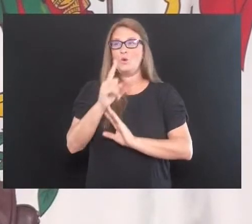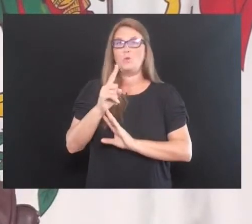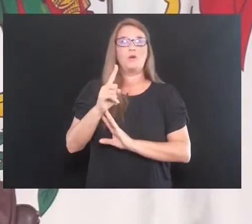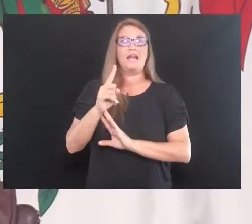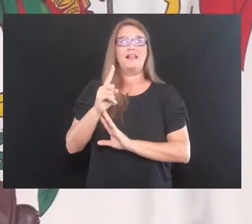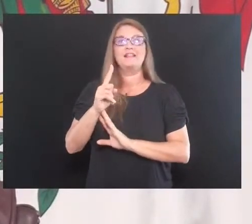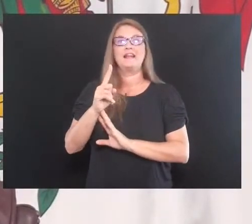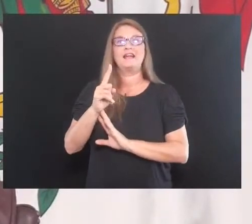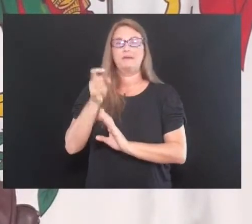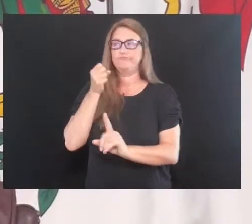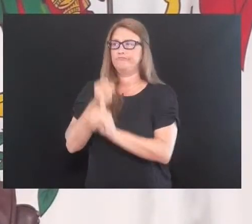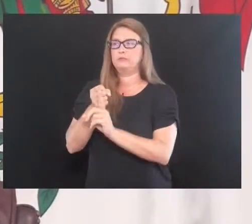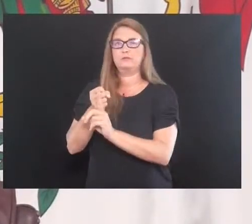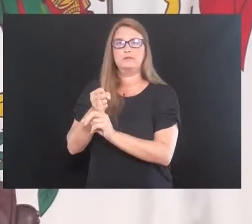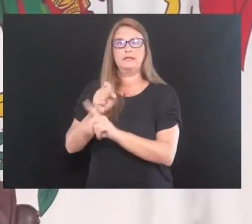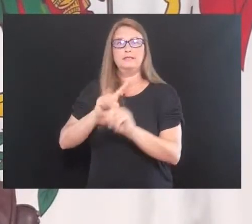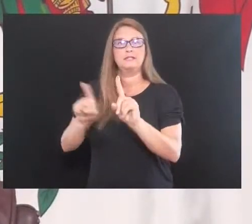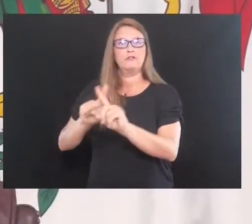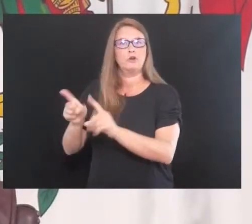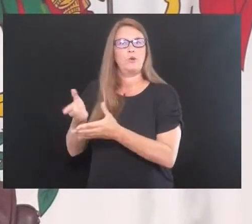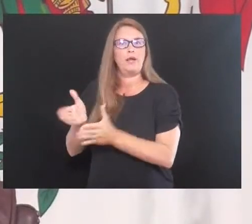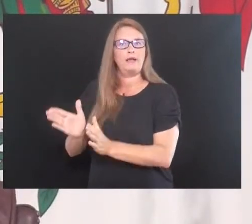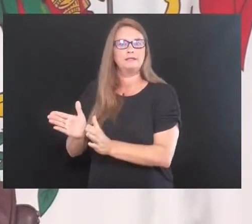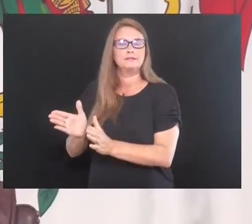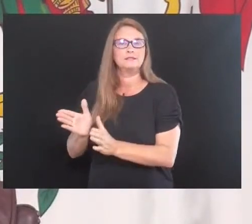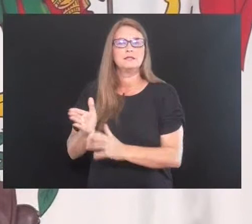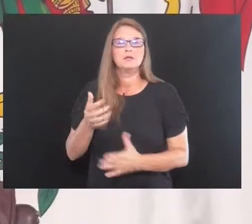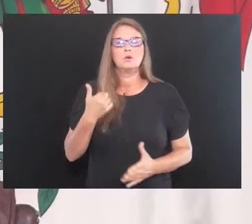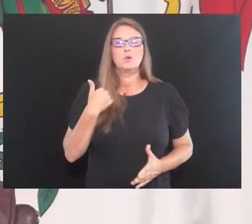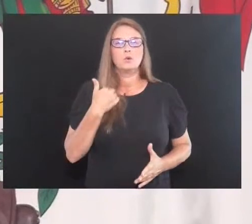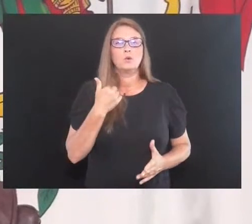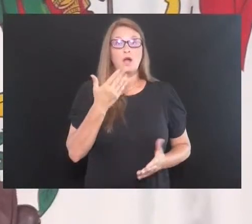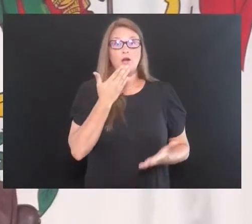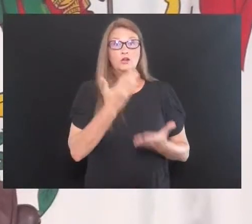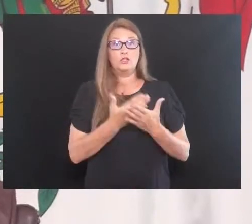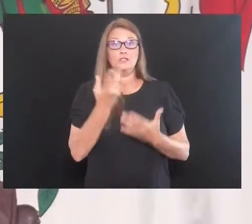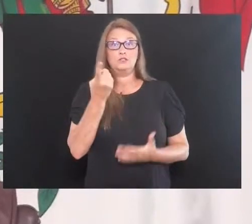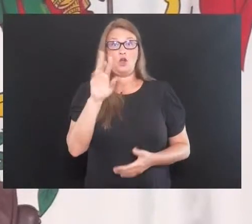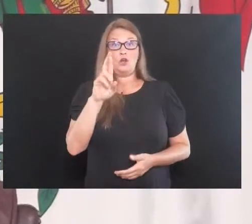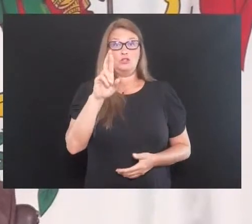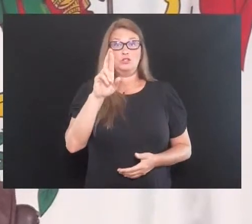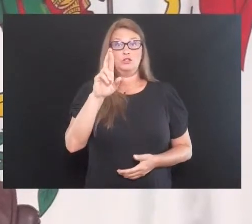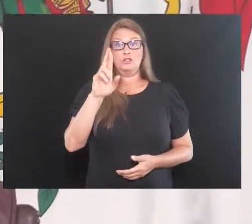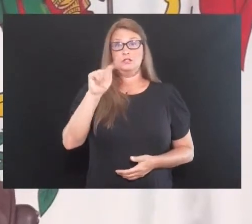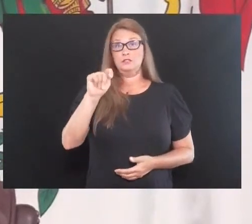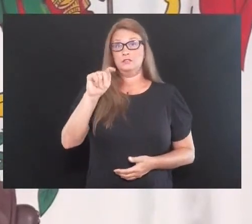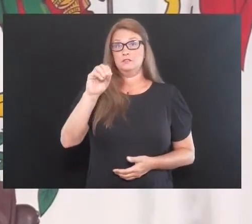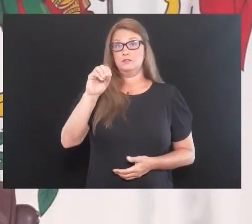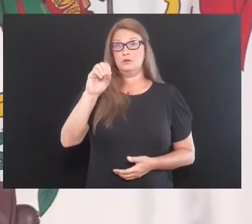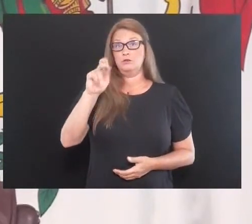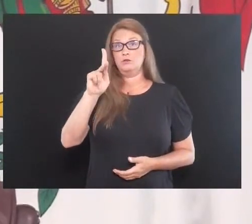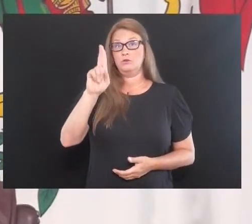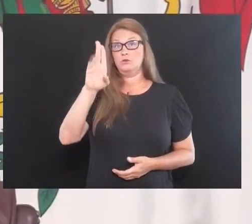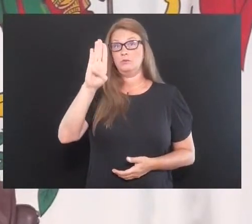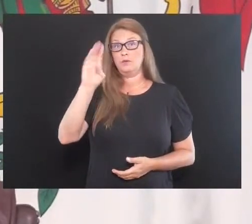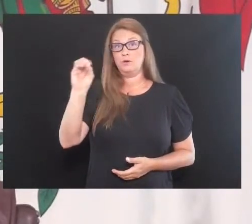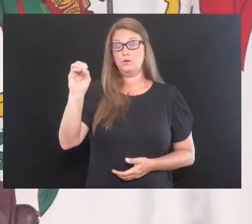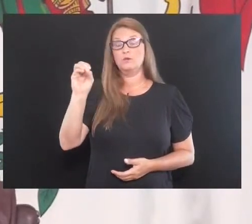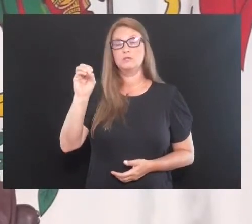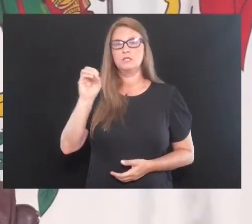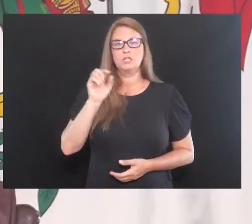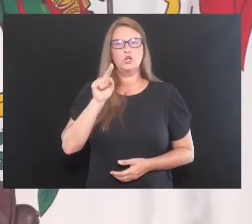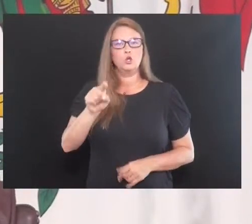different ways. And in that, again, our good doctor here, one of the things he said was, you